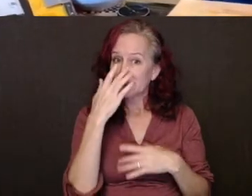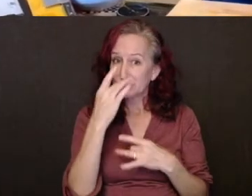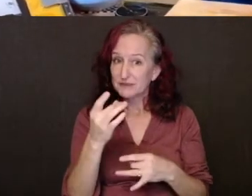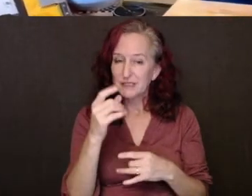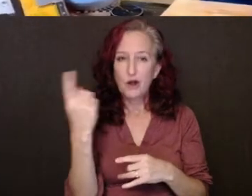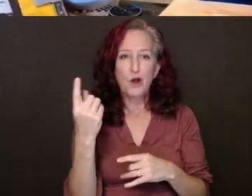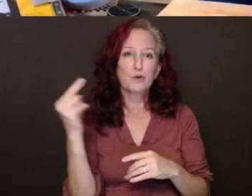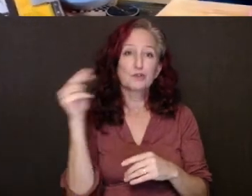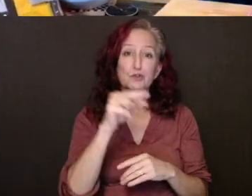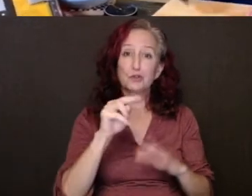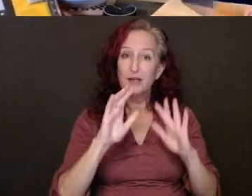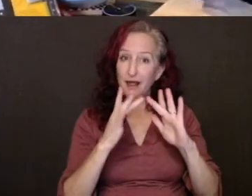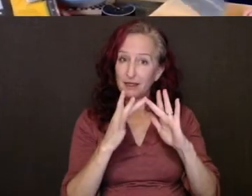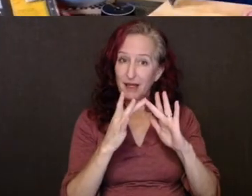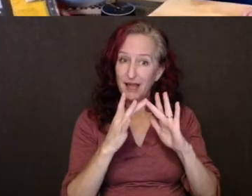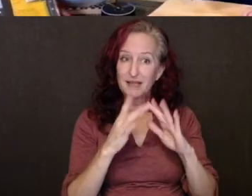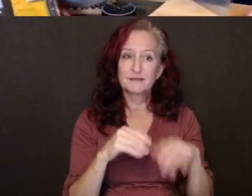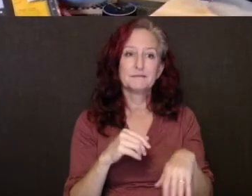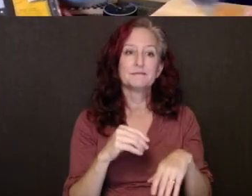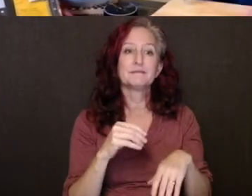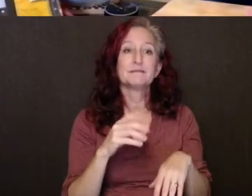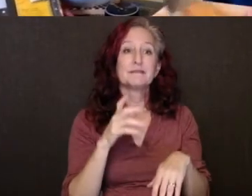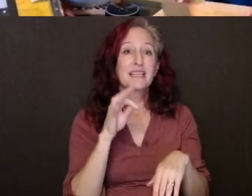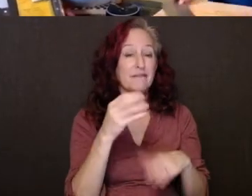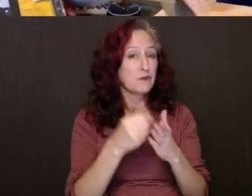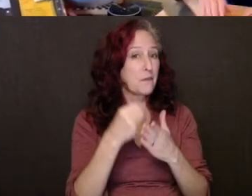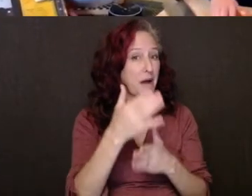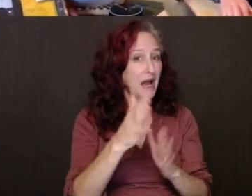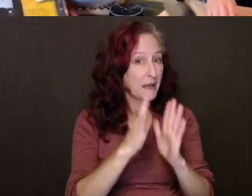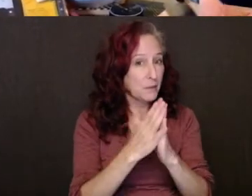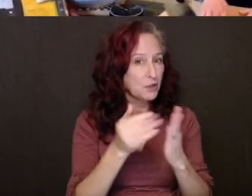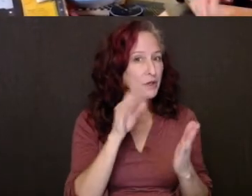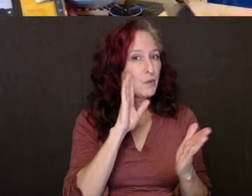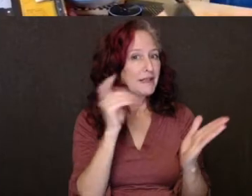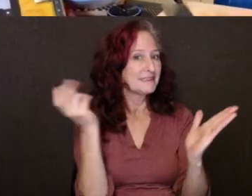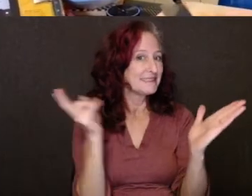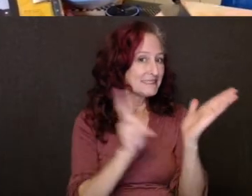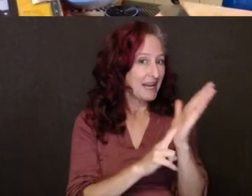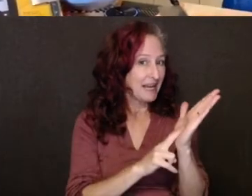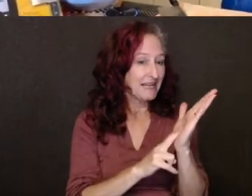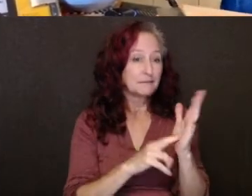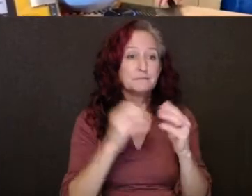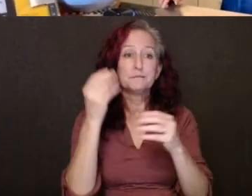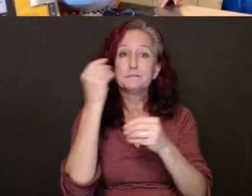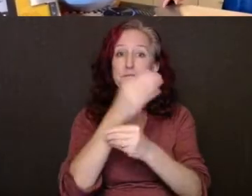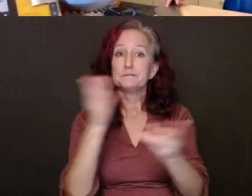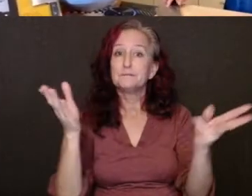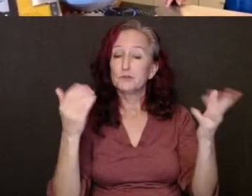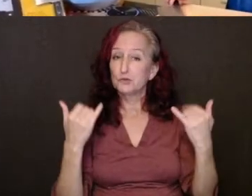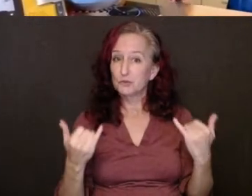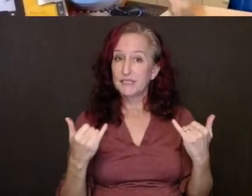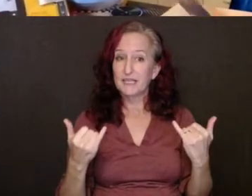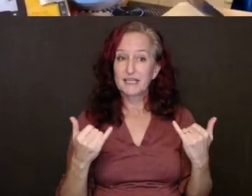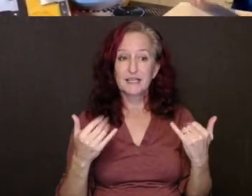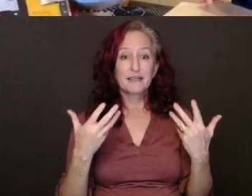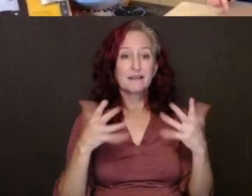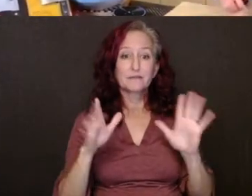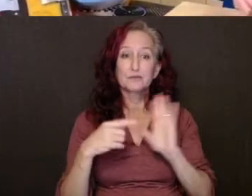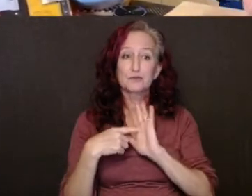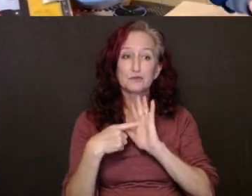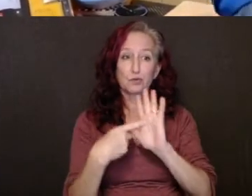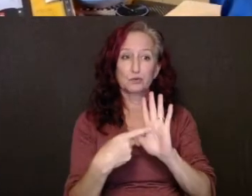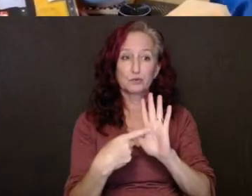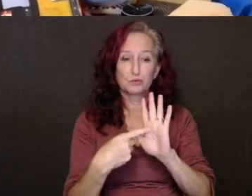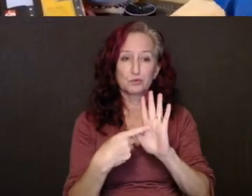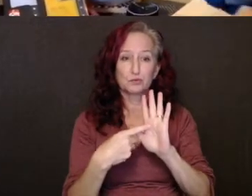here. And when I slice it, you can see 1 and 2. This is how sharp this is. Okay. A sharp knife is a safe